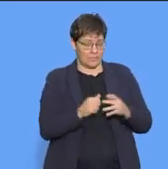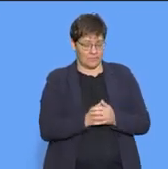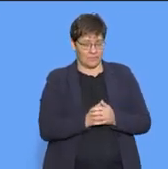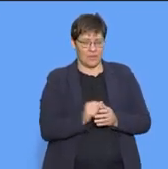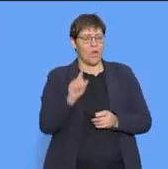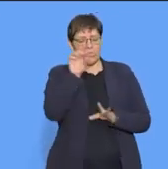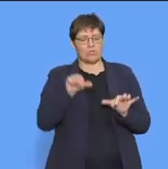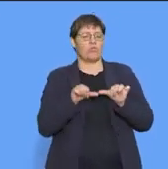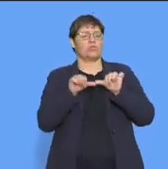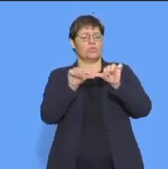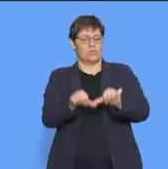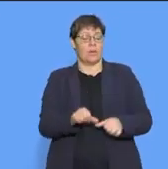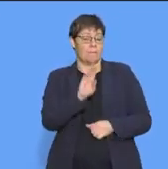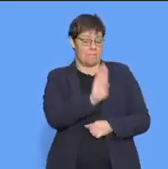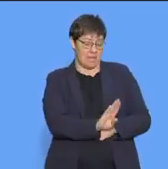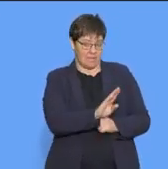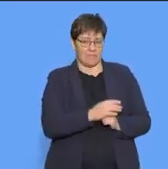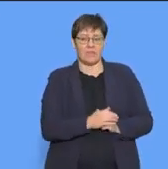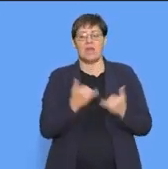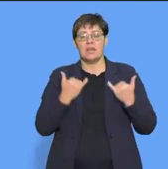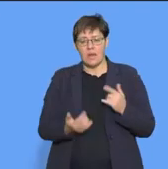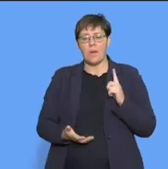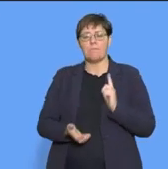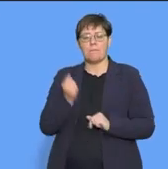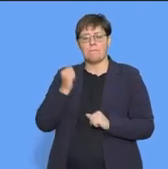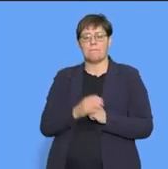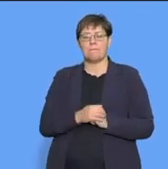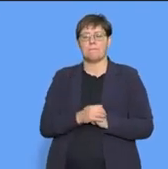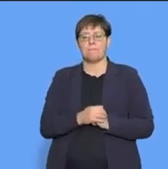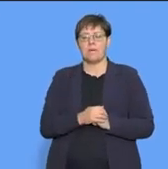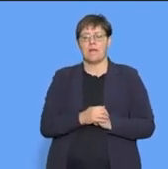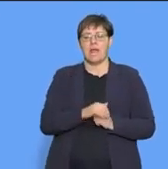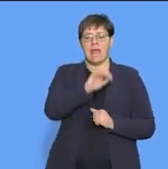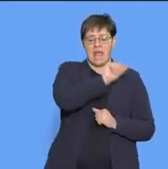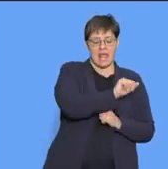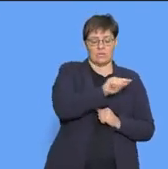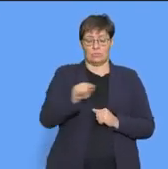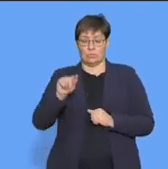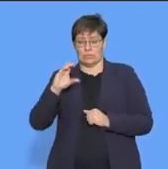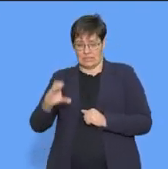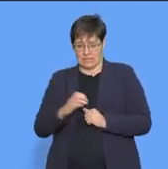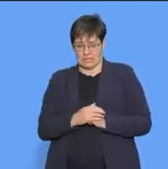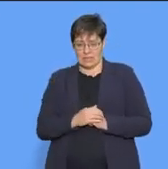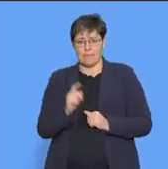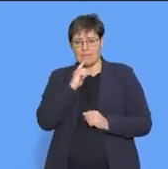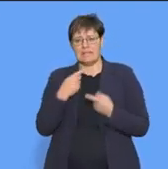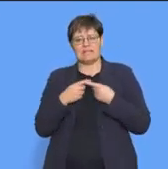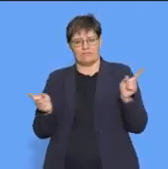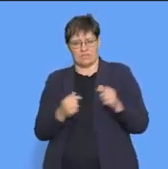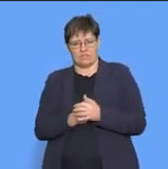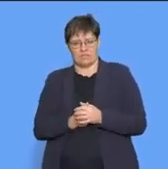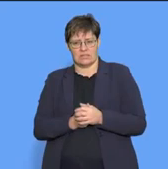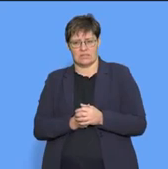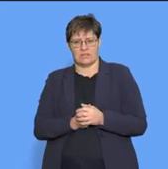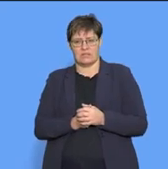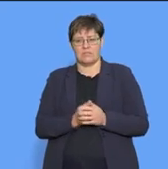Okay, so this question continues. It says, okay, now we've got to find the distance from A to C. Now they're asking us for a different distance. They